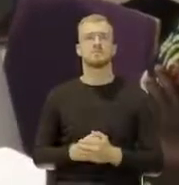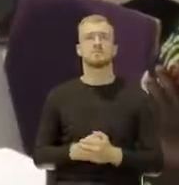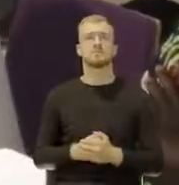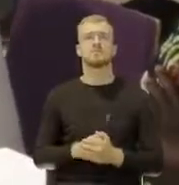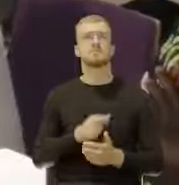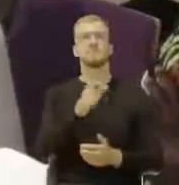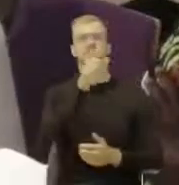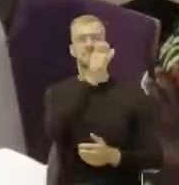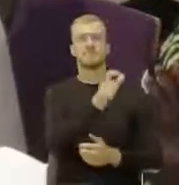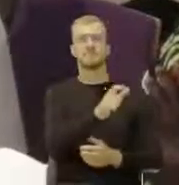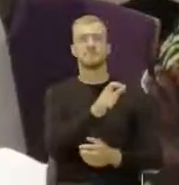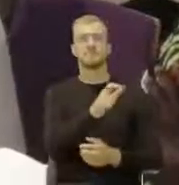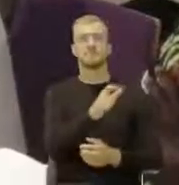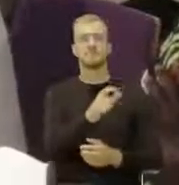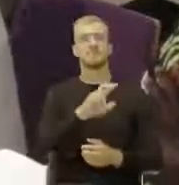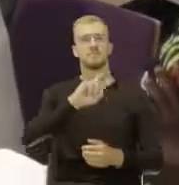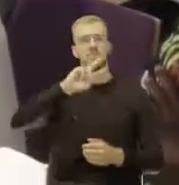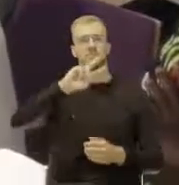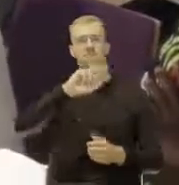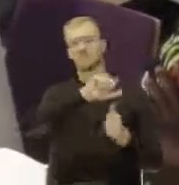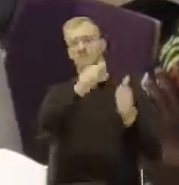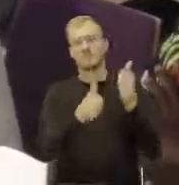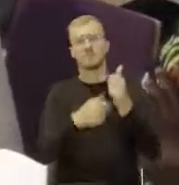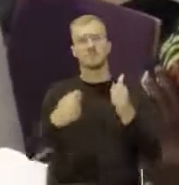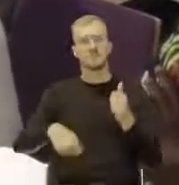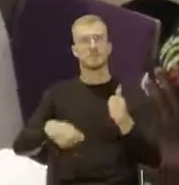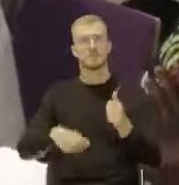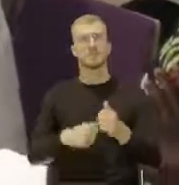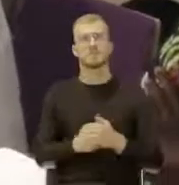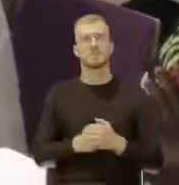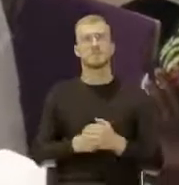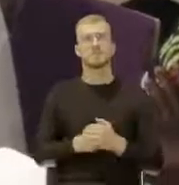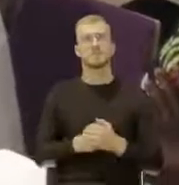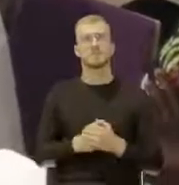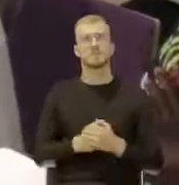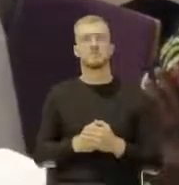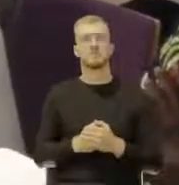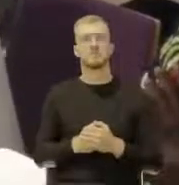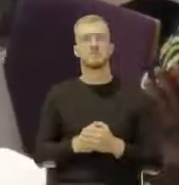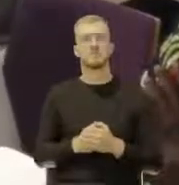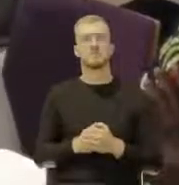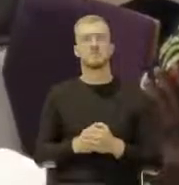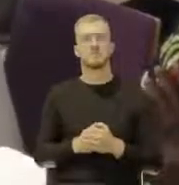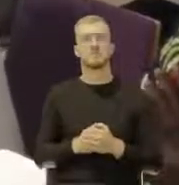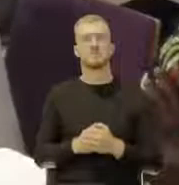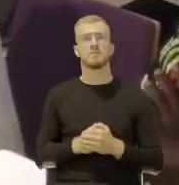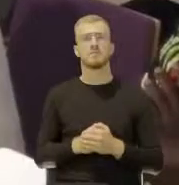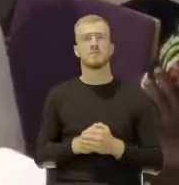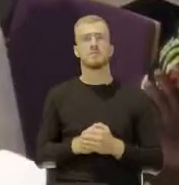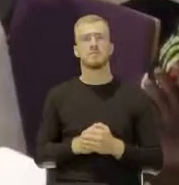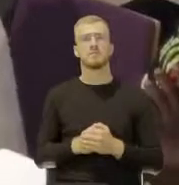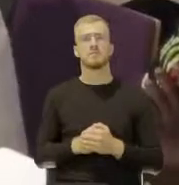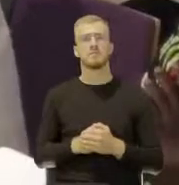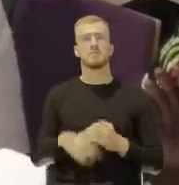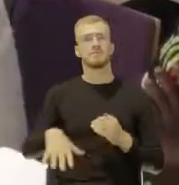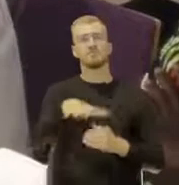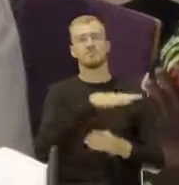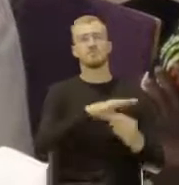Cooperation of the Barcelona Metropolitan Area. We have talked about this president.